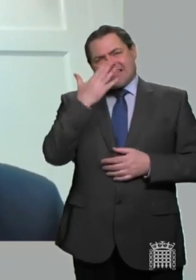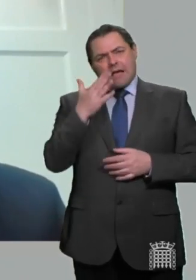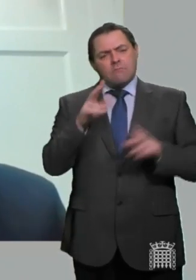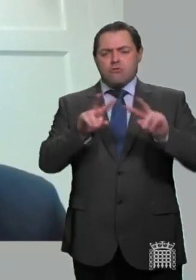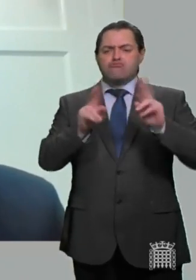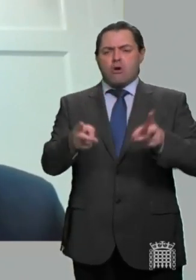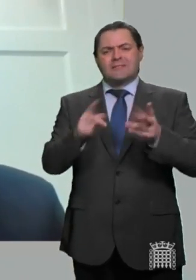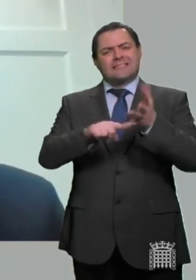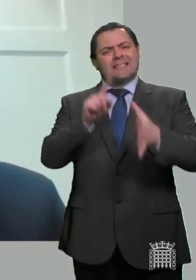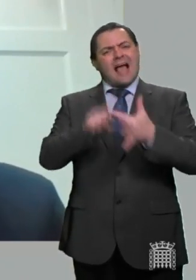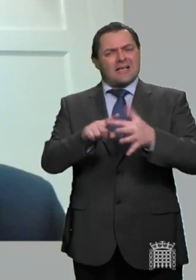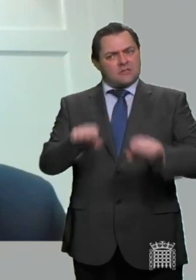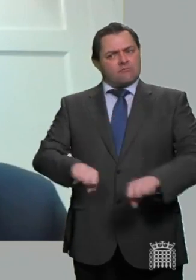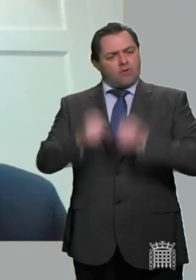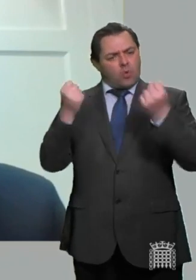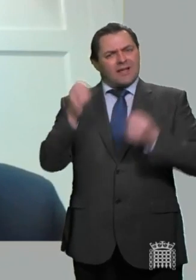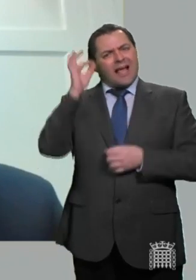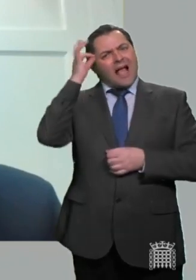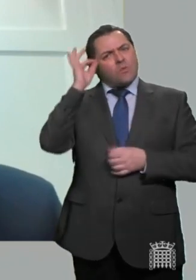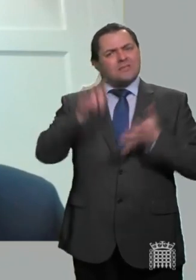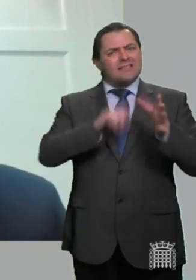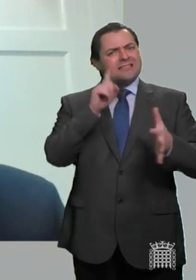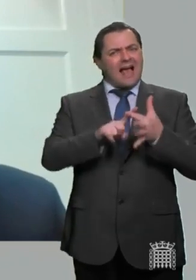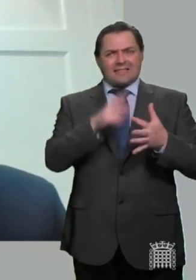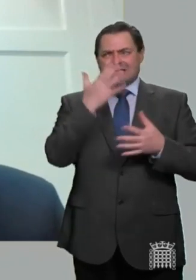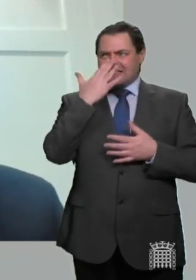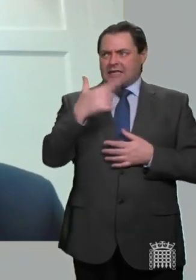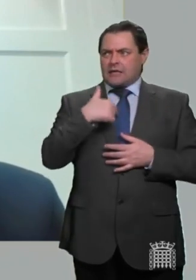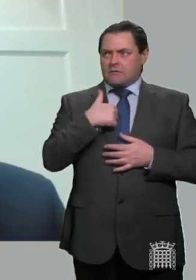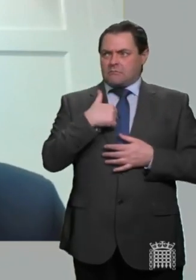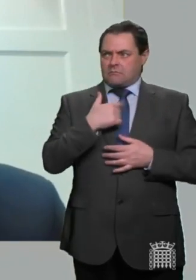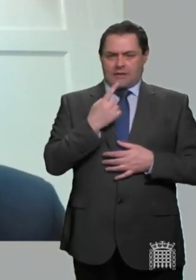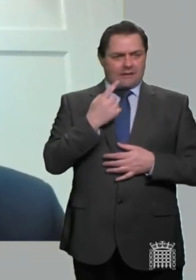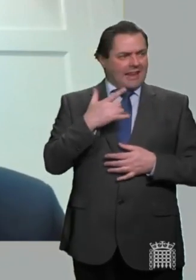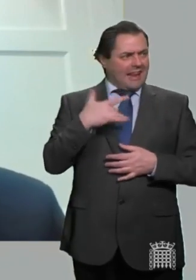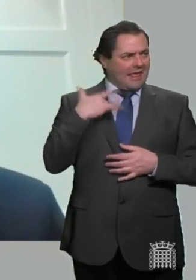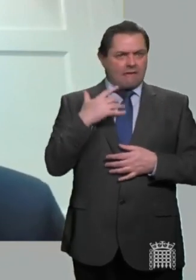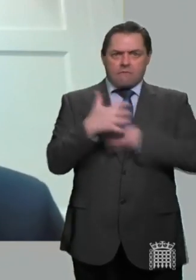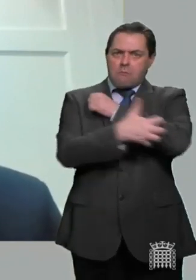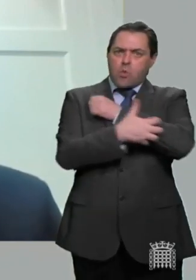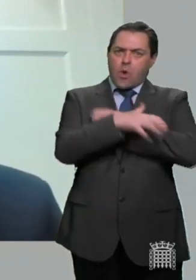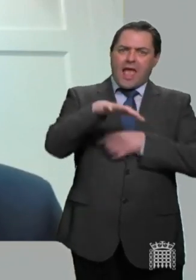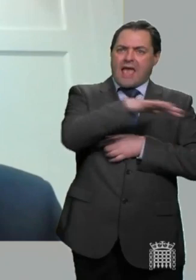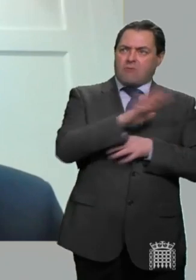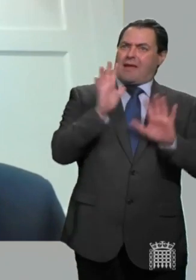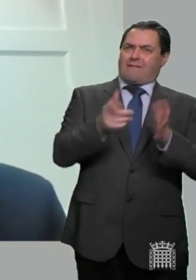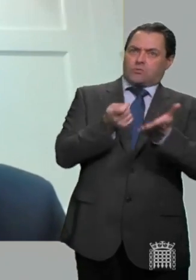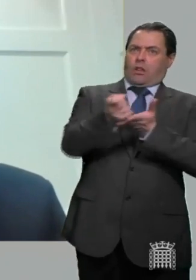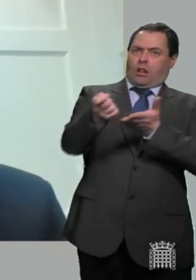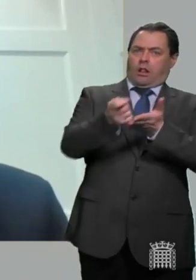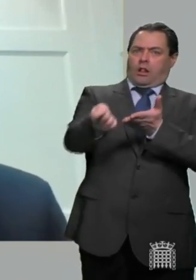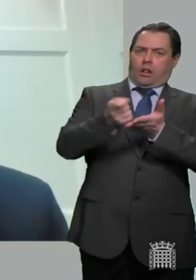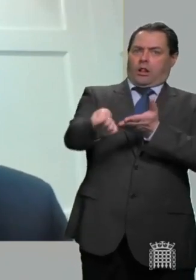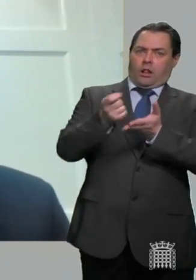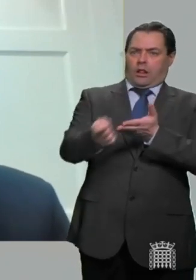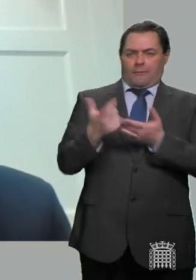Council tax places an unfair burden on people living in the poorest communities without generating the revenues